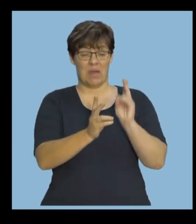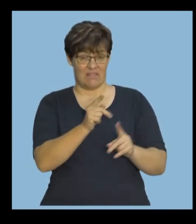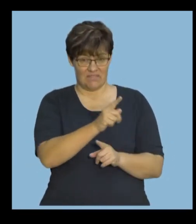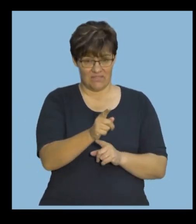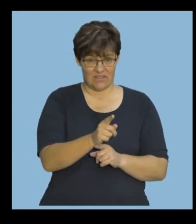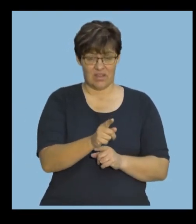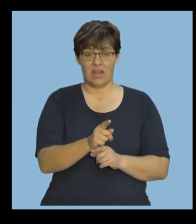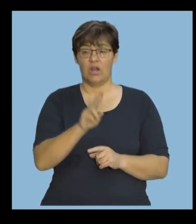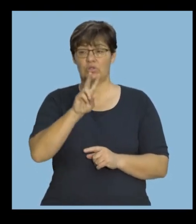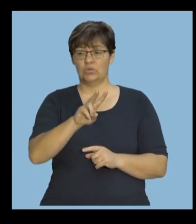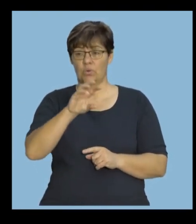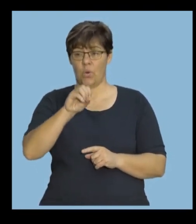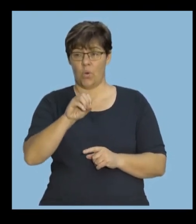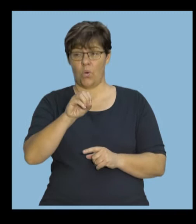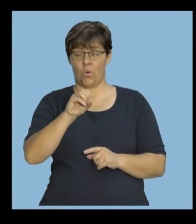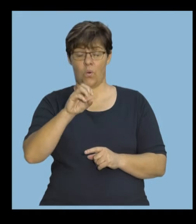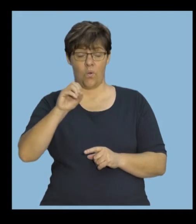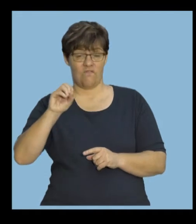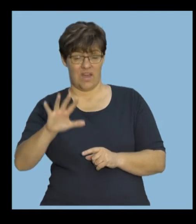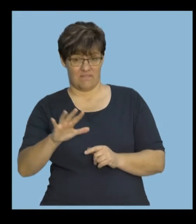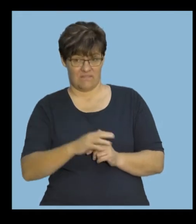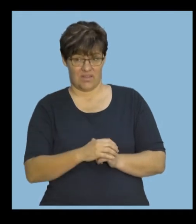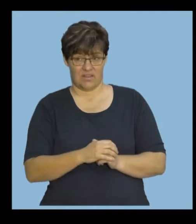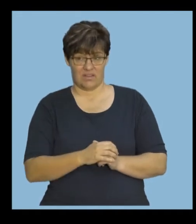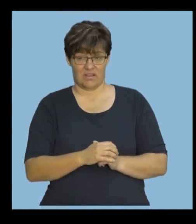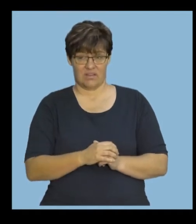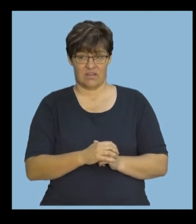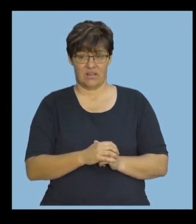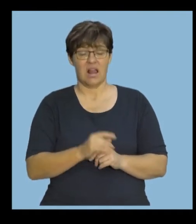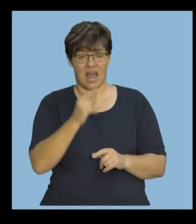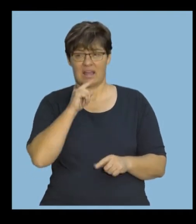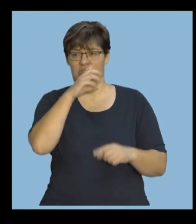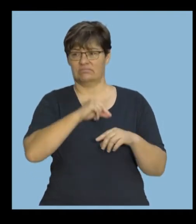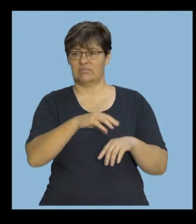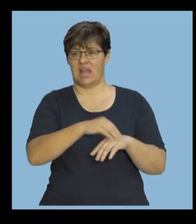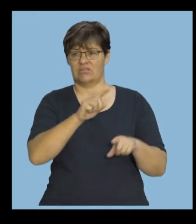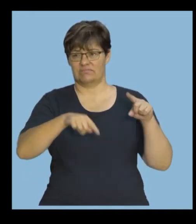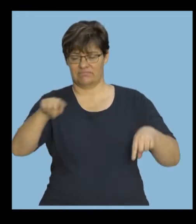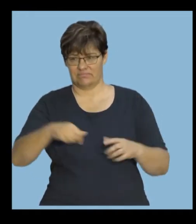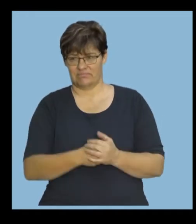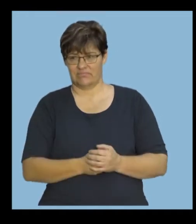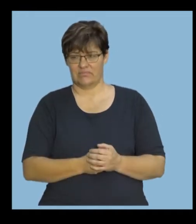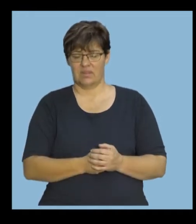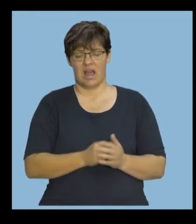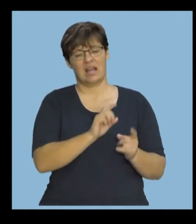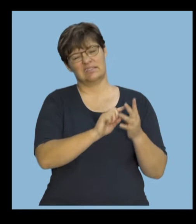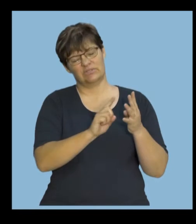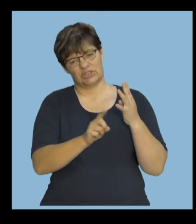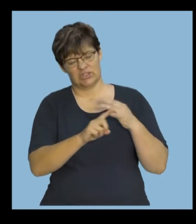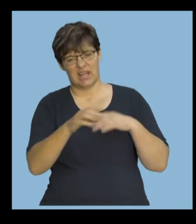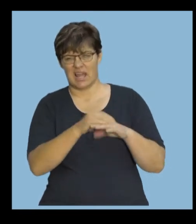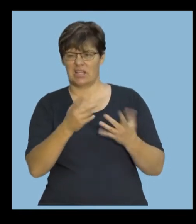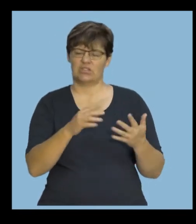in 2015 were 21, 24, 21, 24, 25, 25, 27,